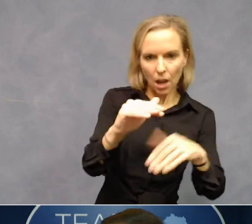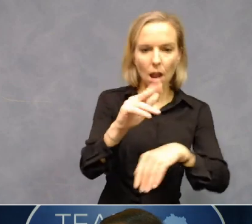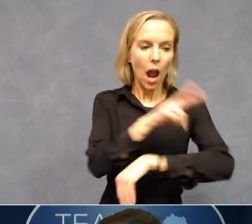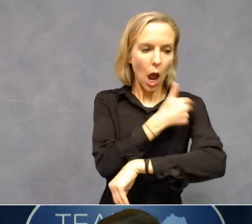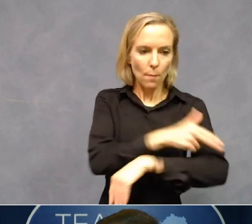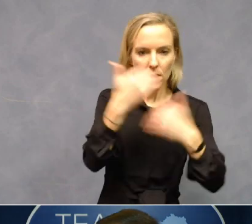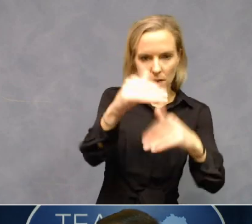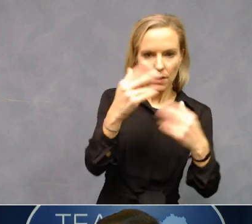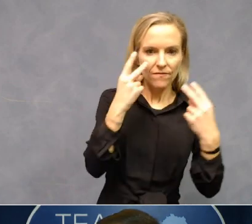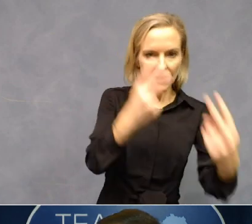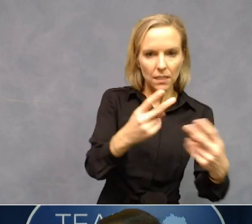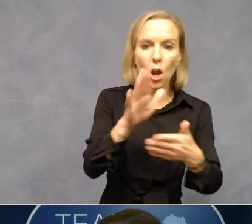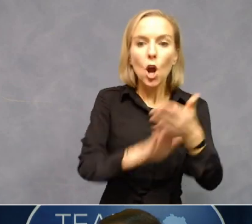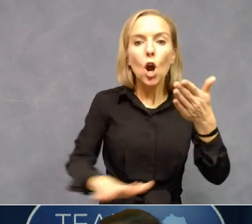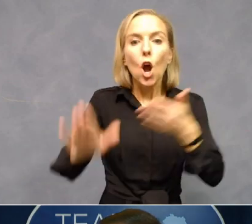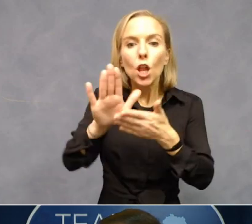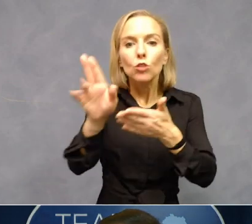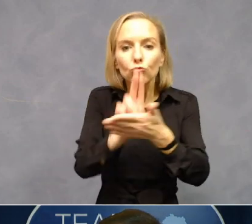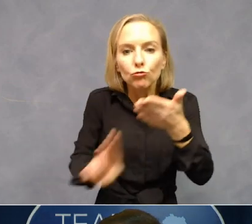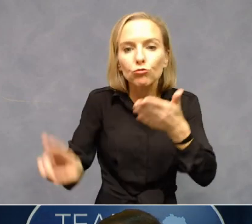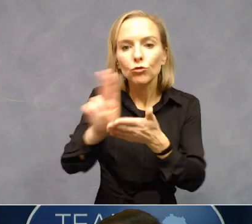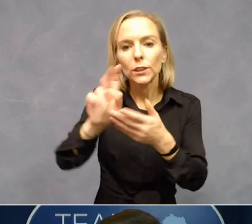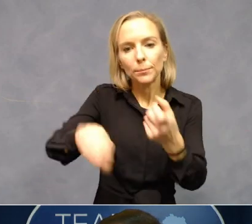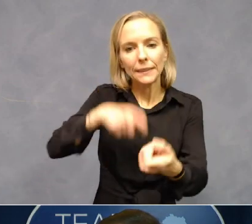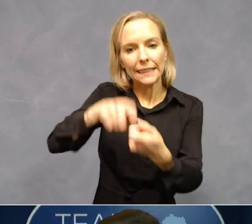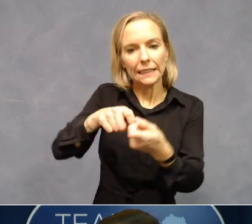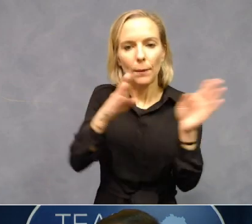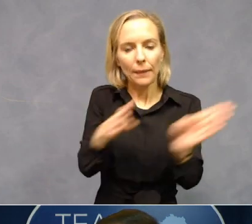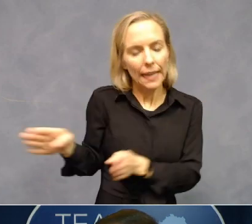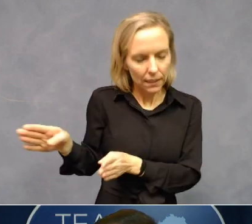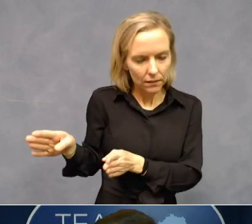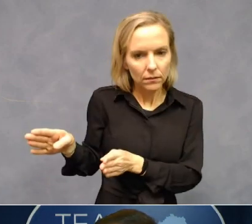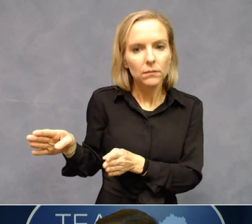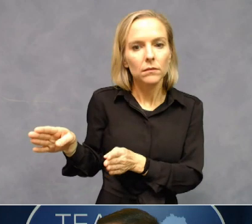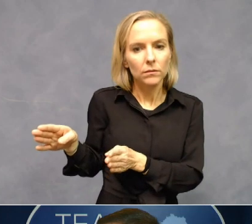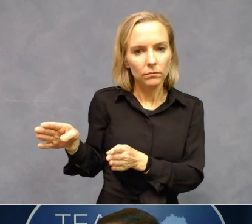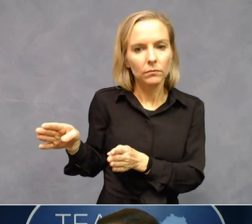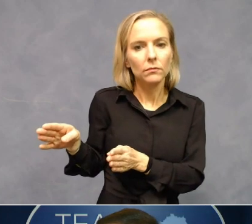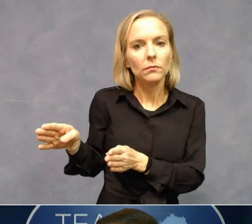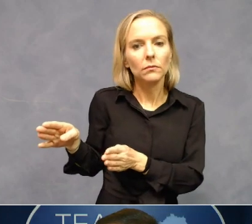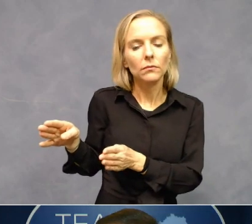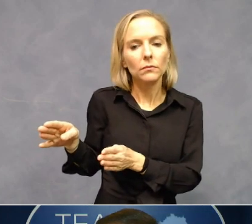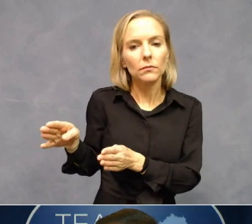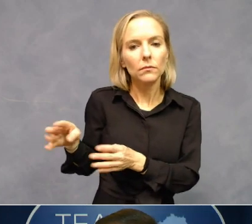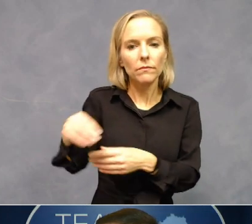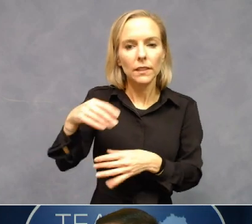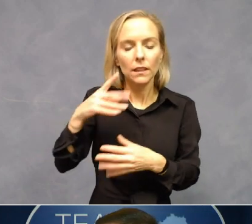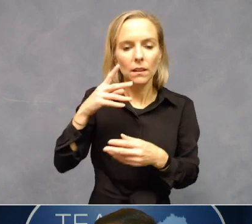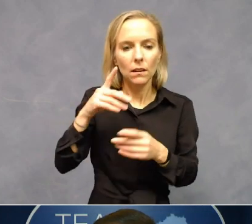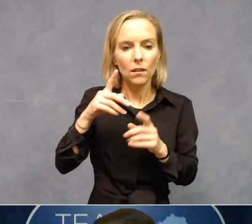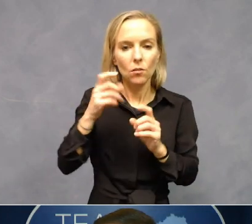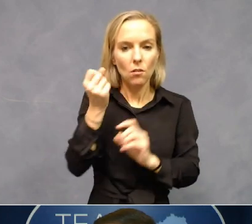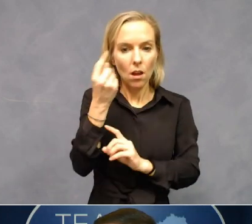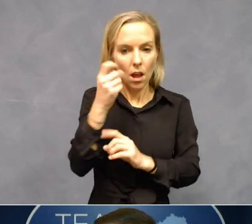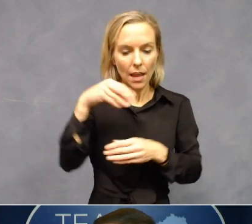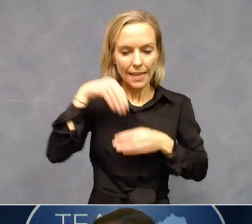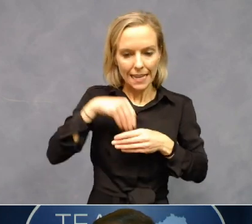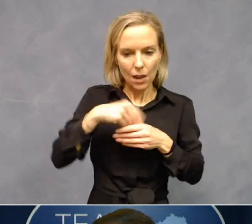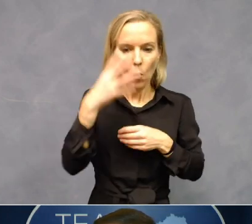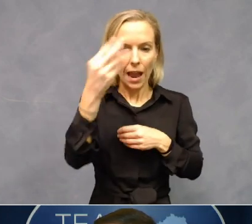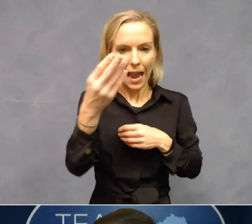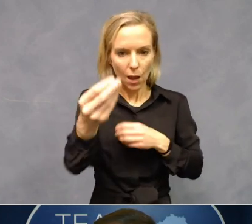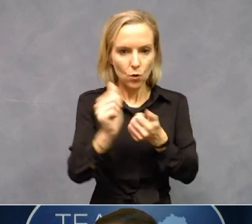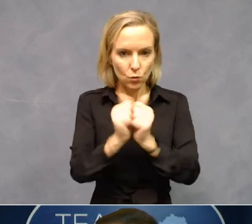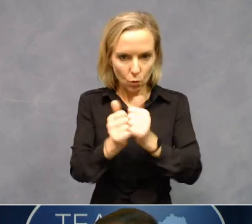and universities, we have specific plans with certainly indoor and outdoor arenas and others.